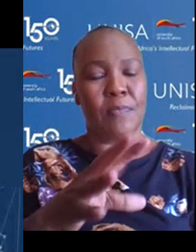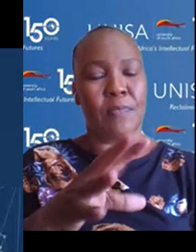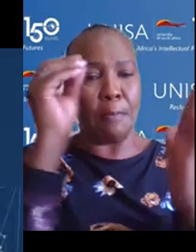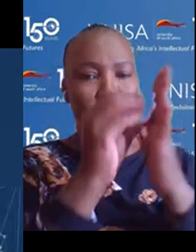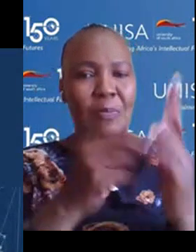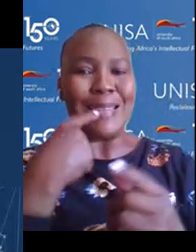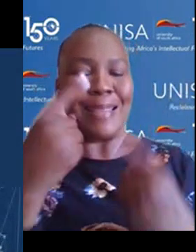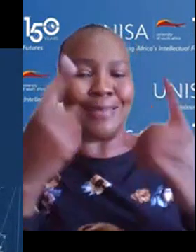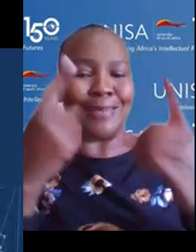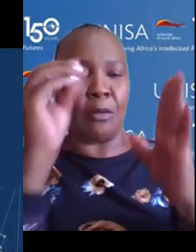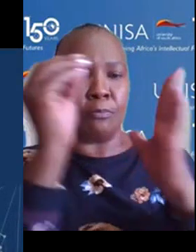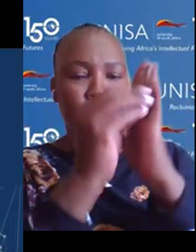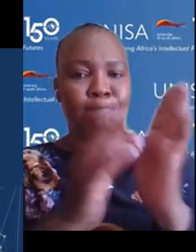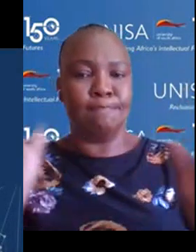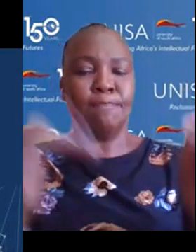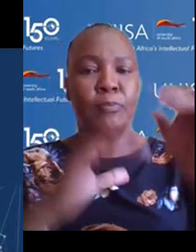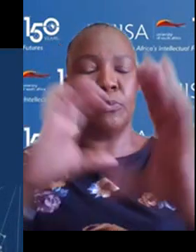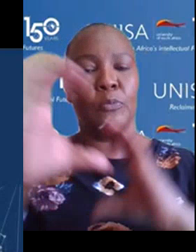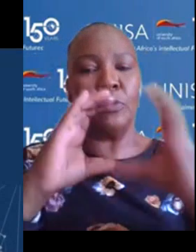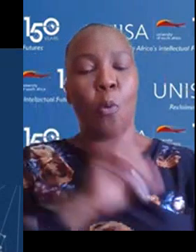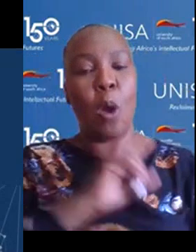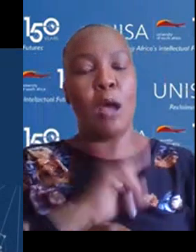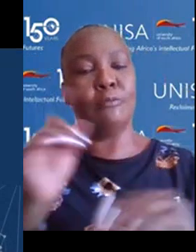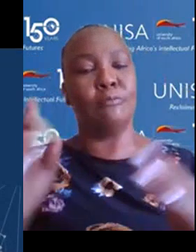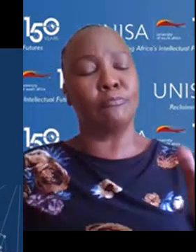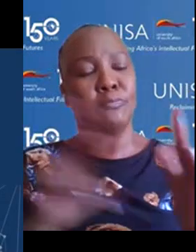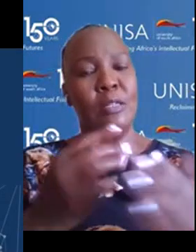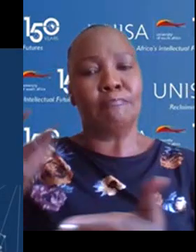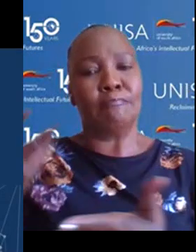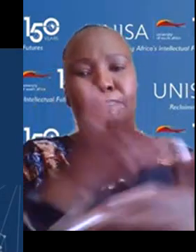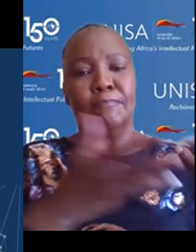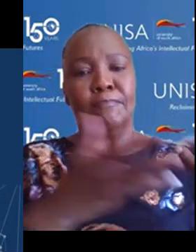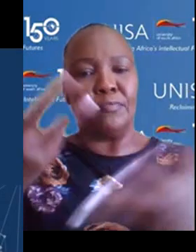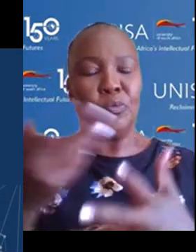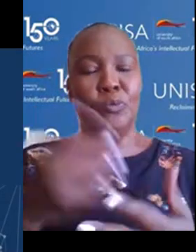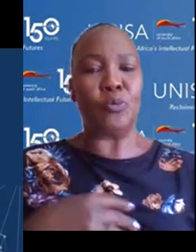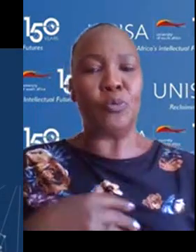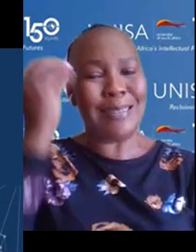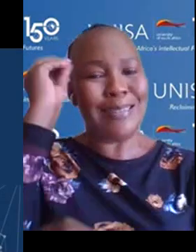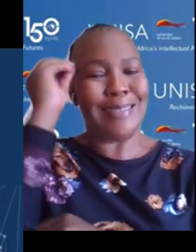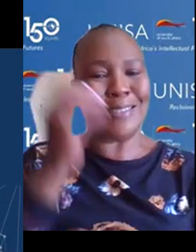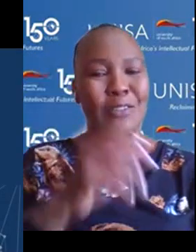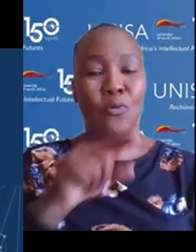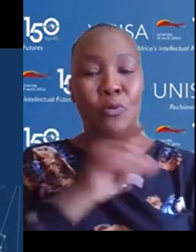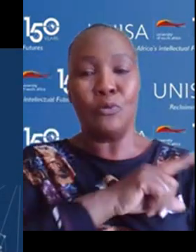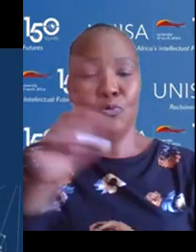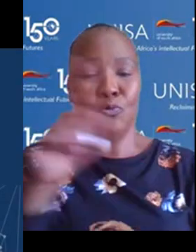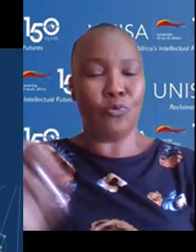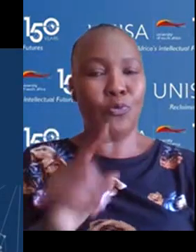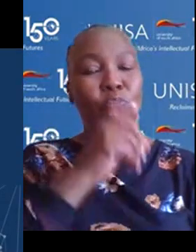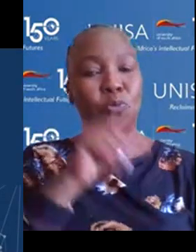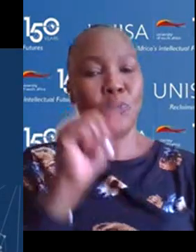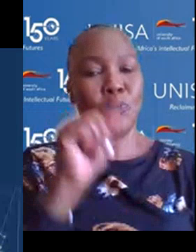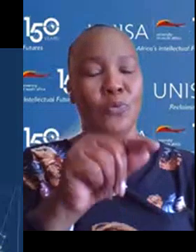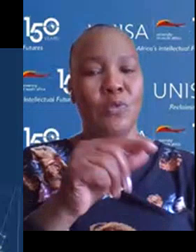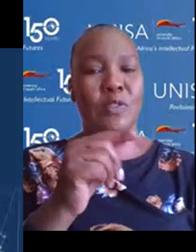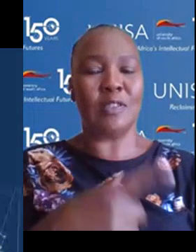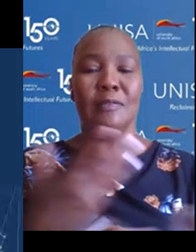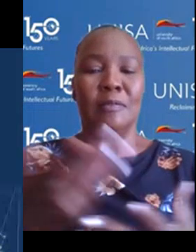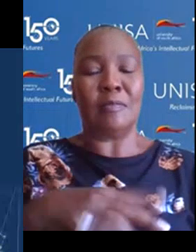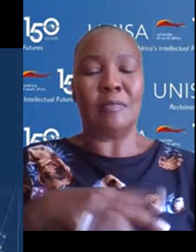us. So then we can actually gauge and be quite interested to see what do you guys actually use and what type of device